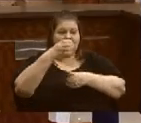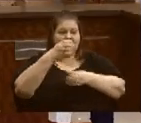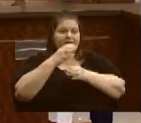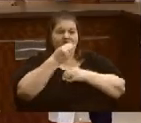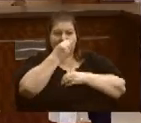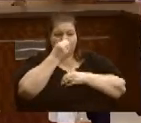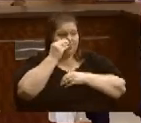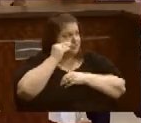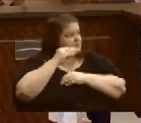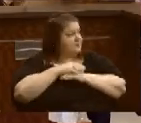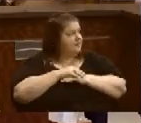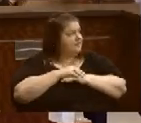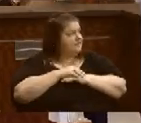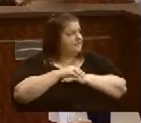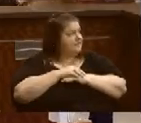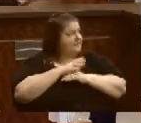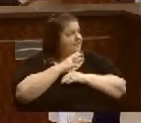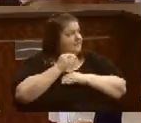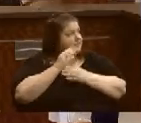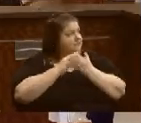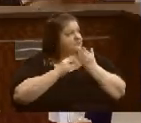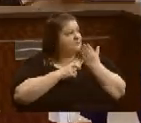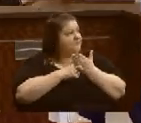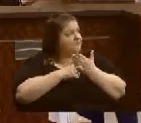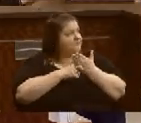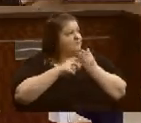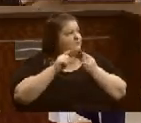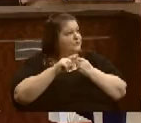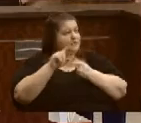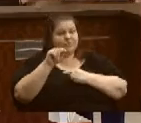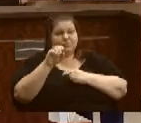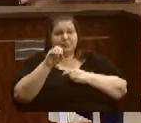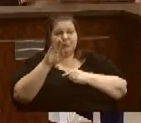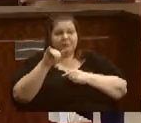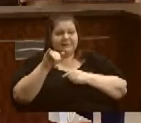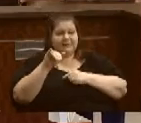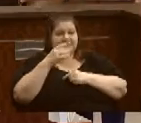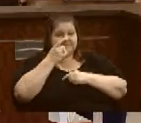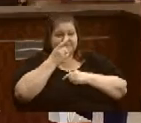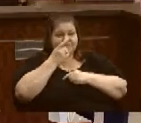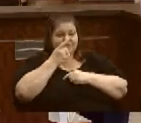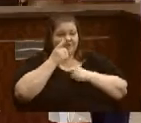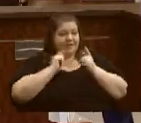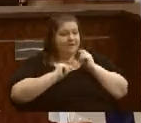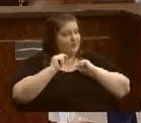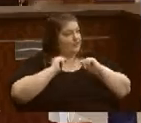and some tickets to Toby's Dinner Theater for you and some friends.